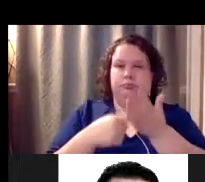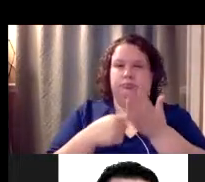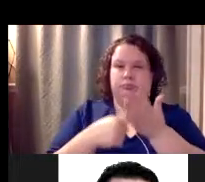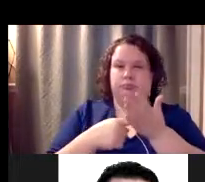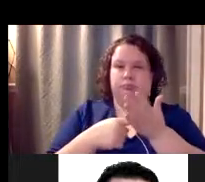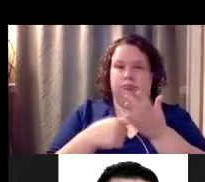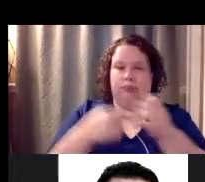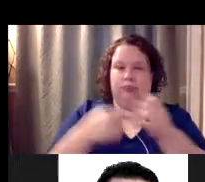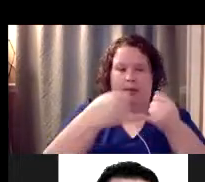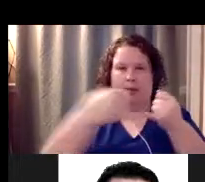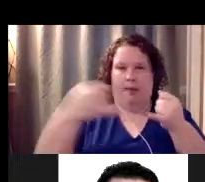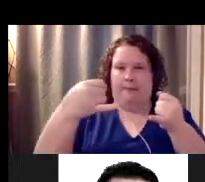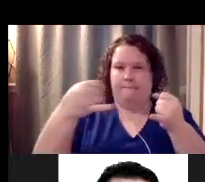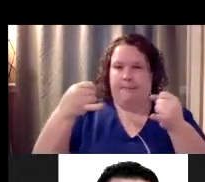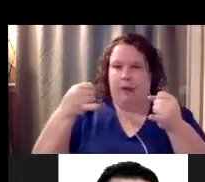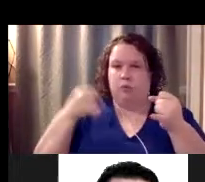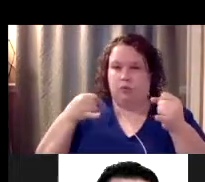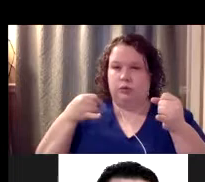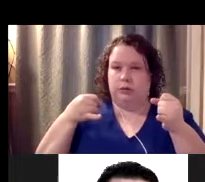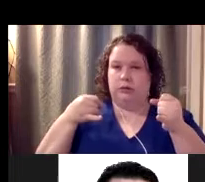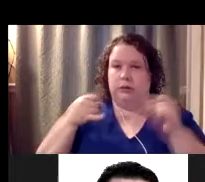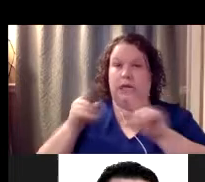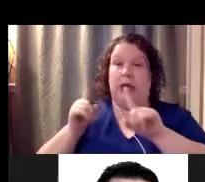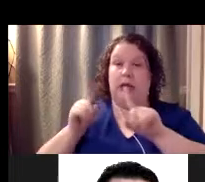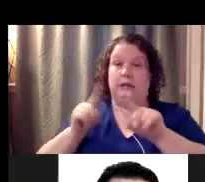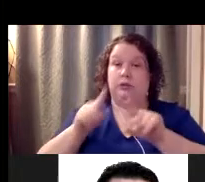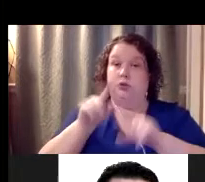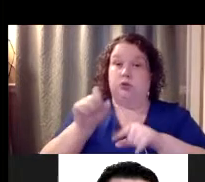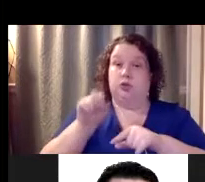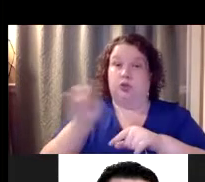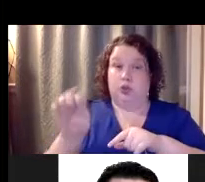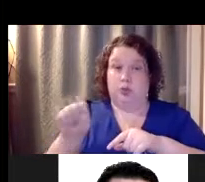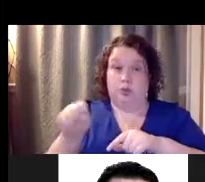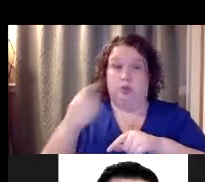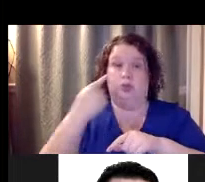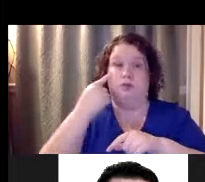Alta Vista, Waco, South Waco, and Kendrick.